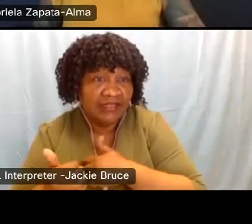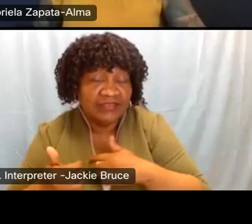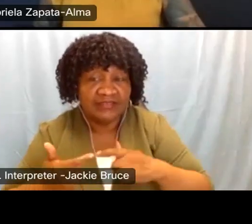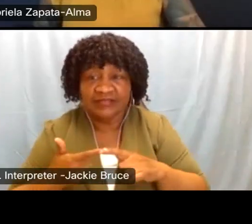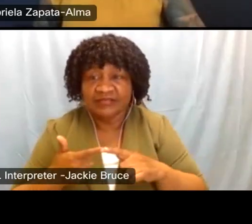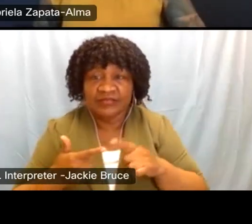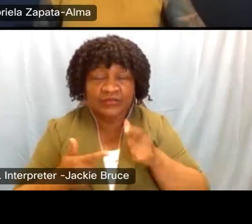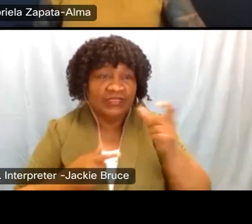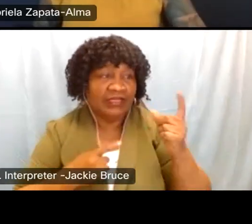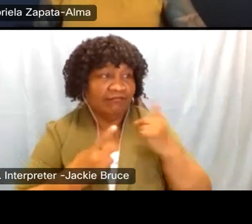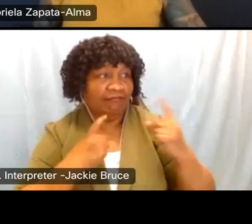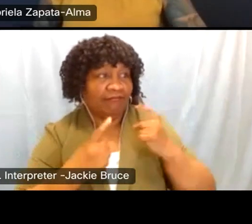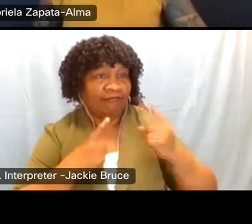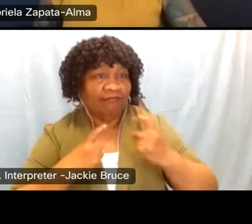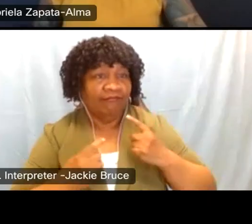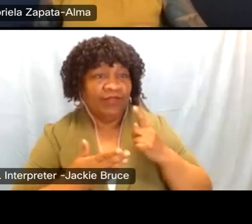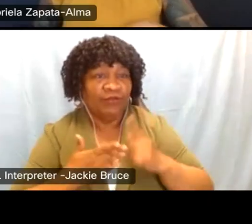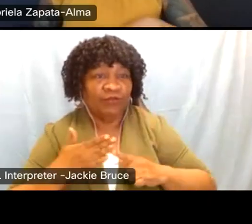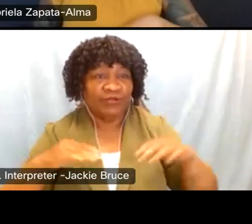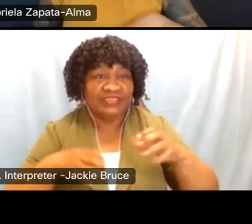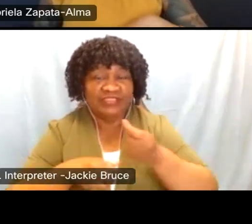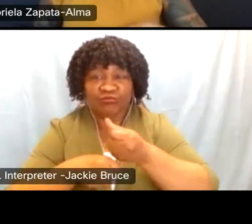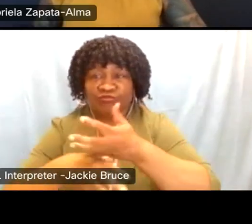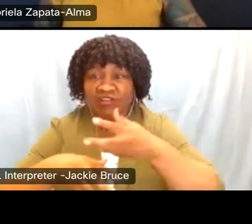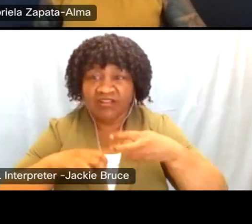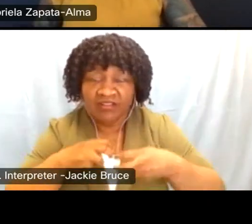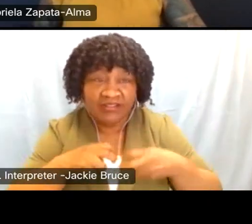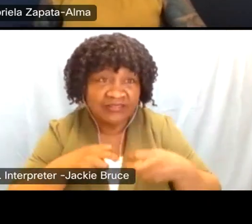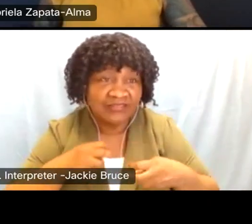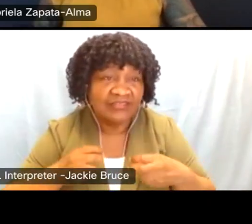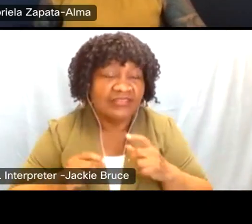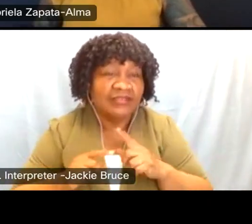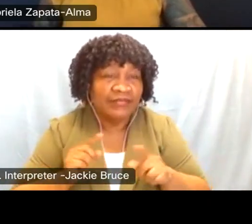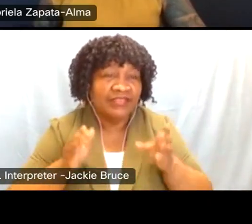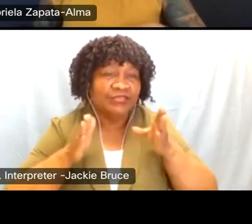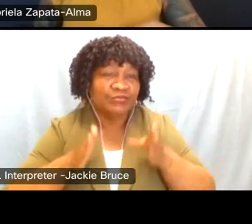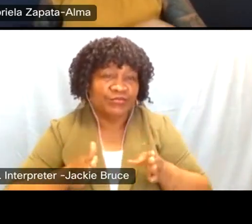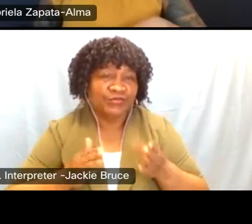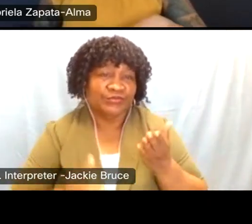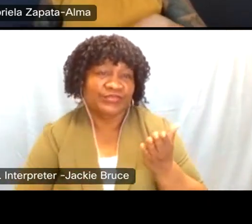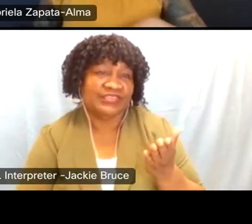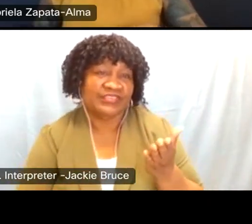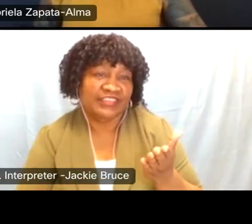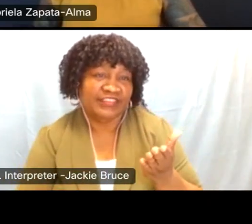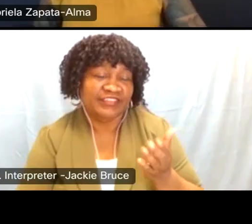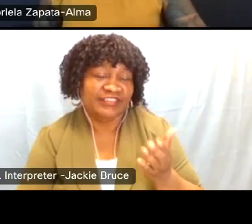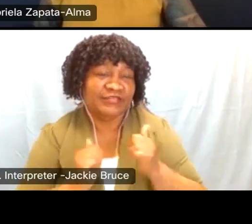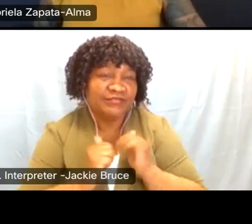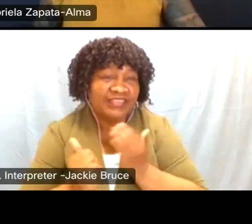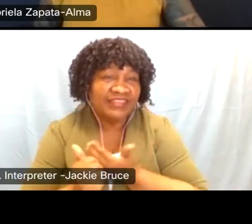asking questions about what we did to cause this, but who is there holding